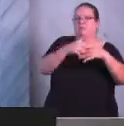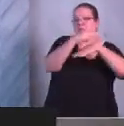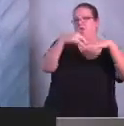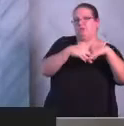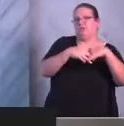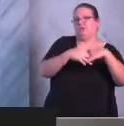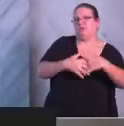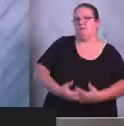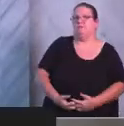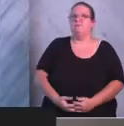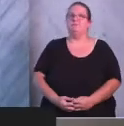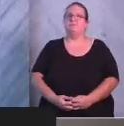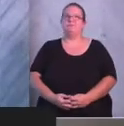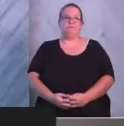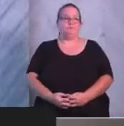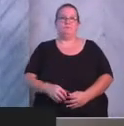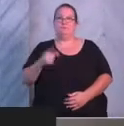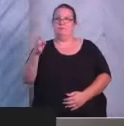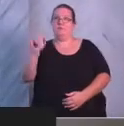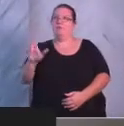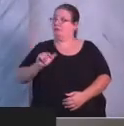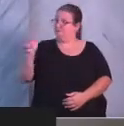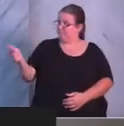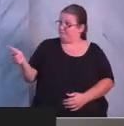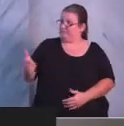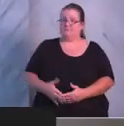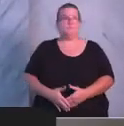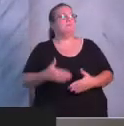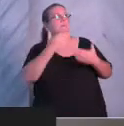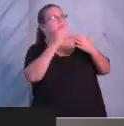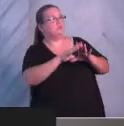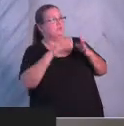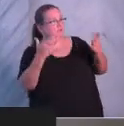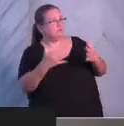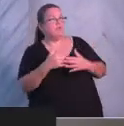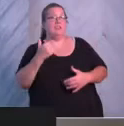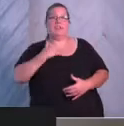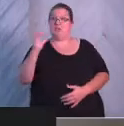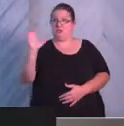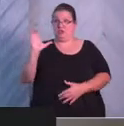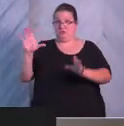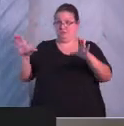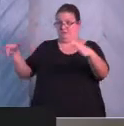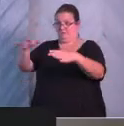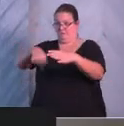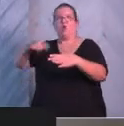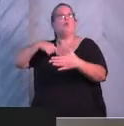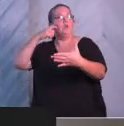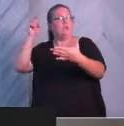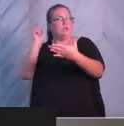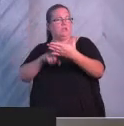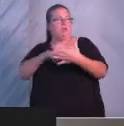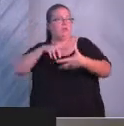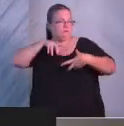you. And Gary, question to you. Thank you very much. Canada's Conservatives and acknowledge the deep